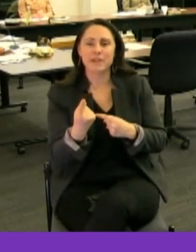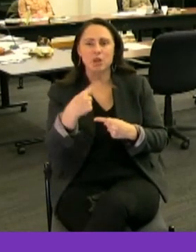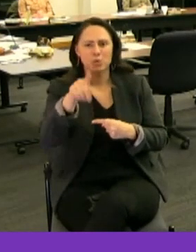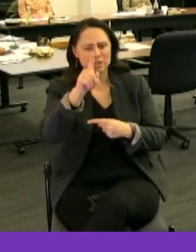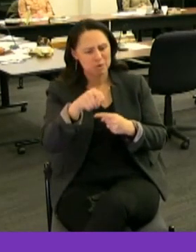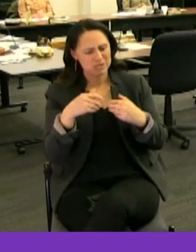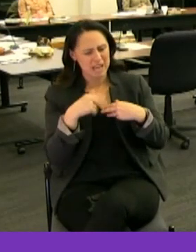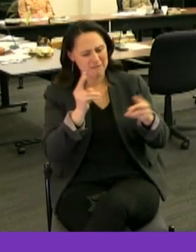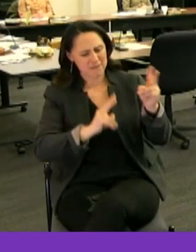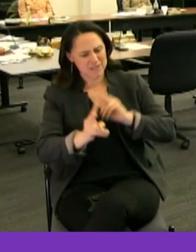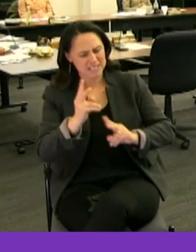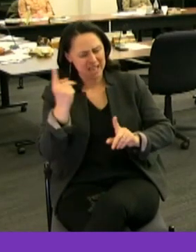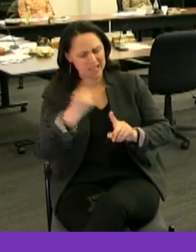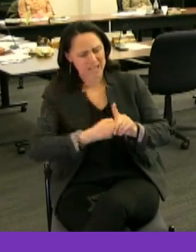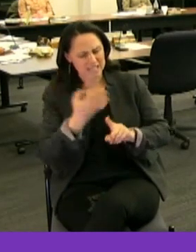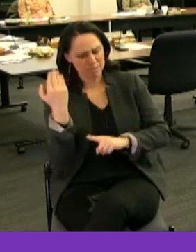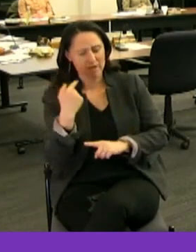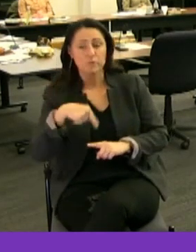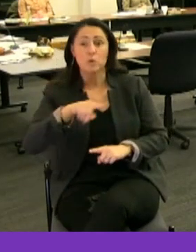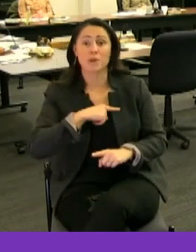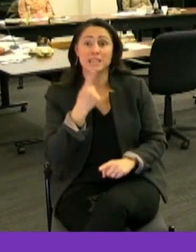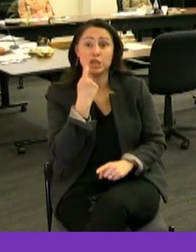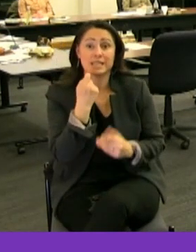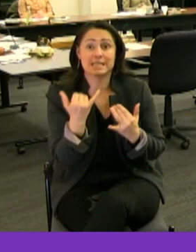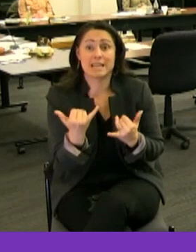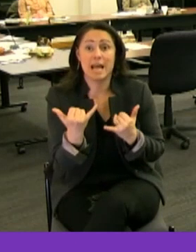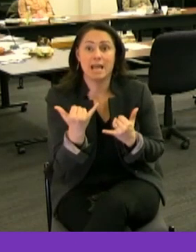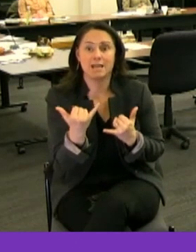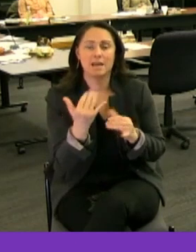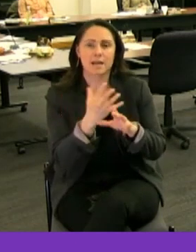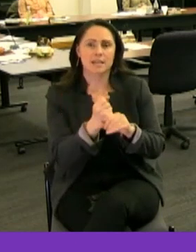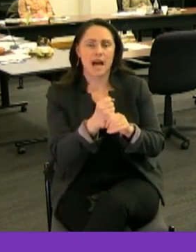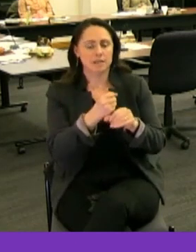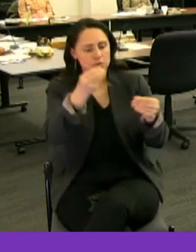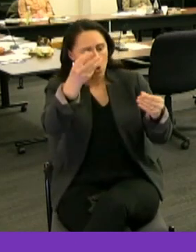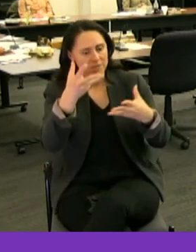it last month. So we just today got